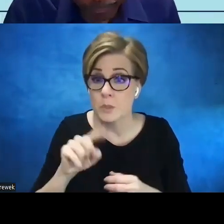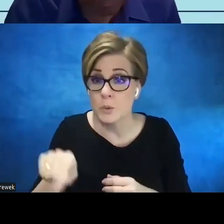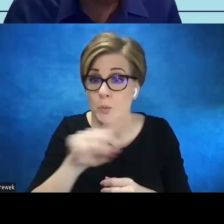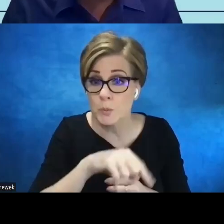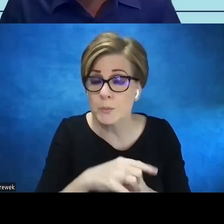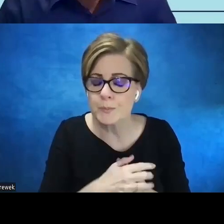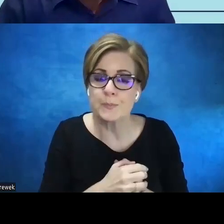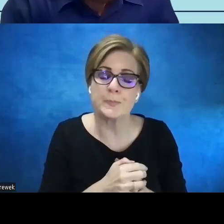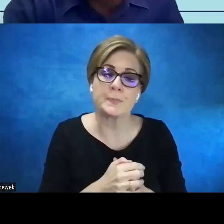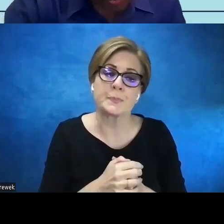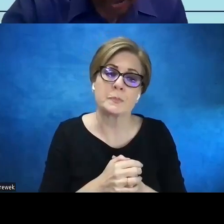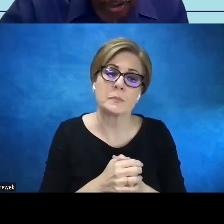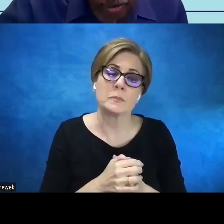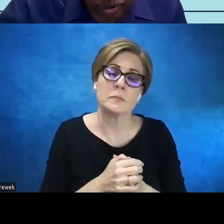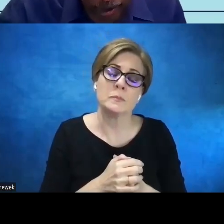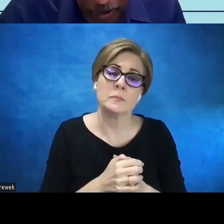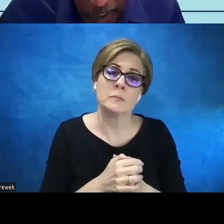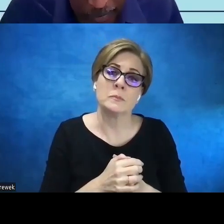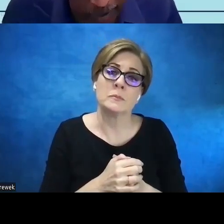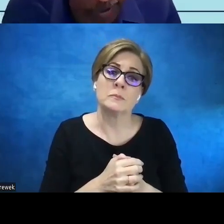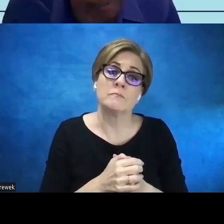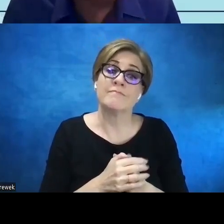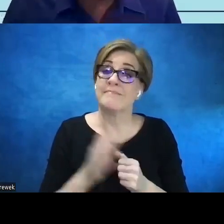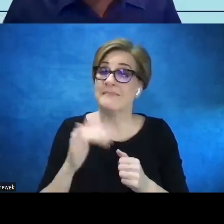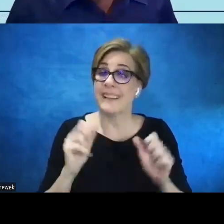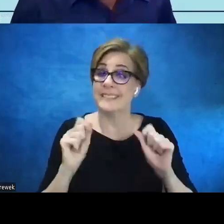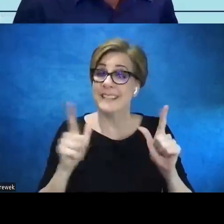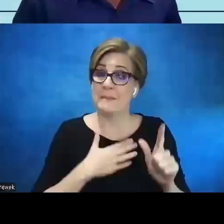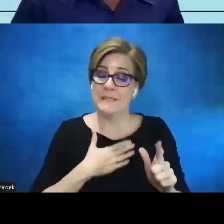anyone. Let's go to the next slide, please.